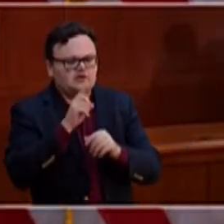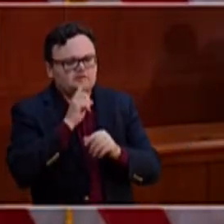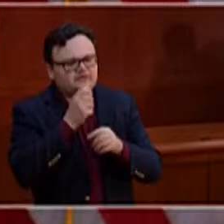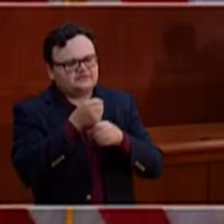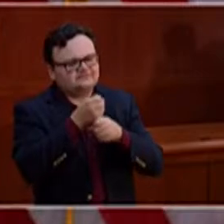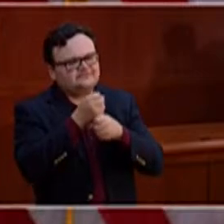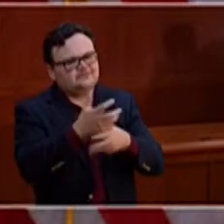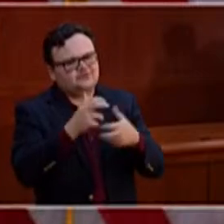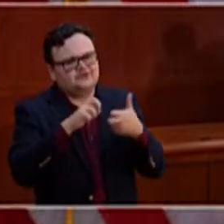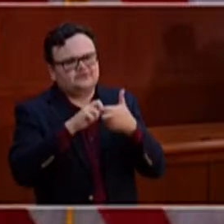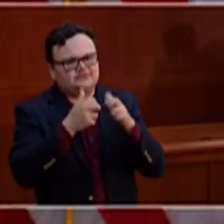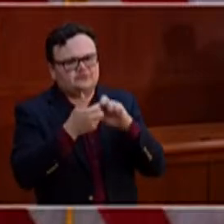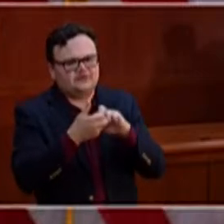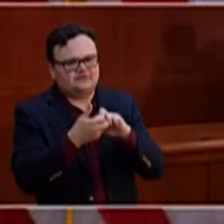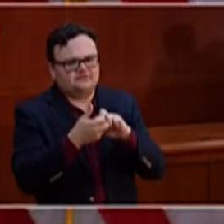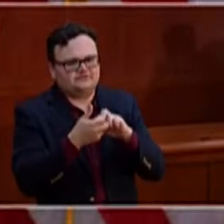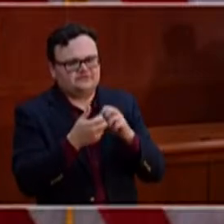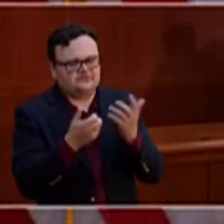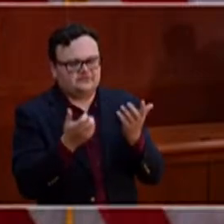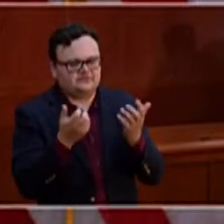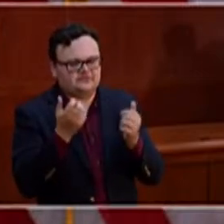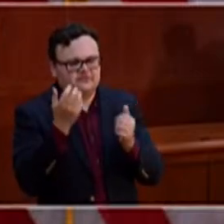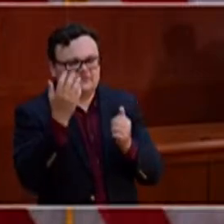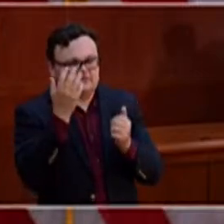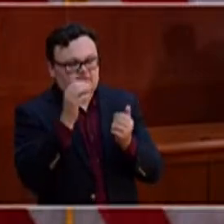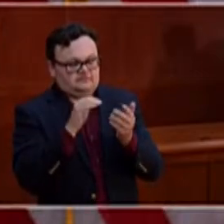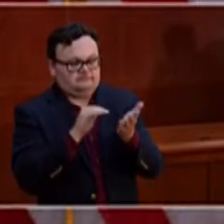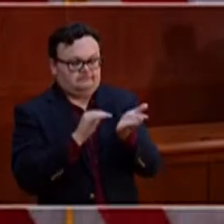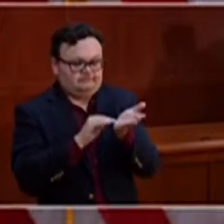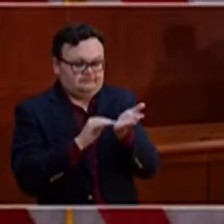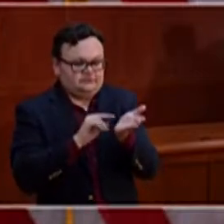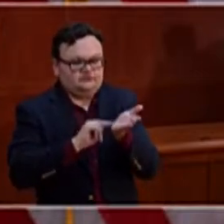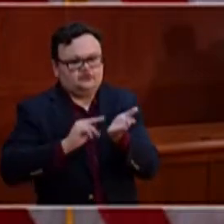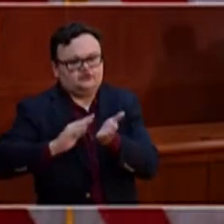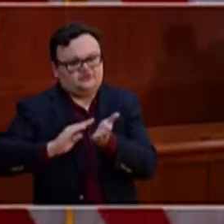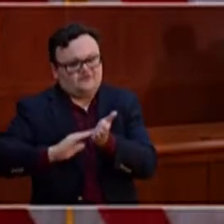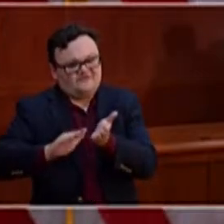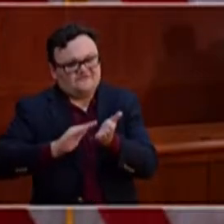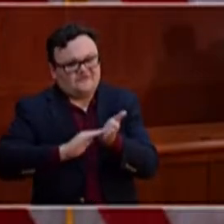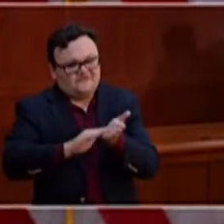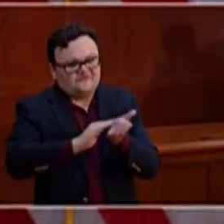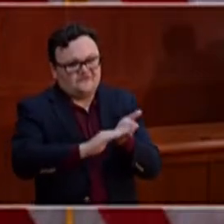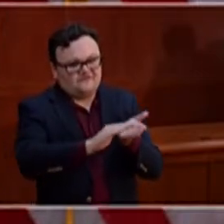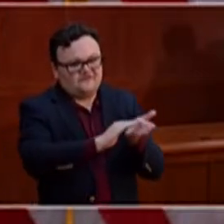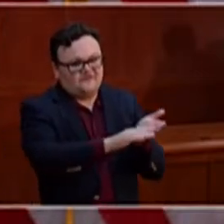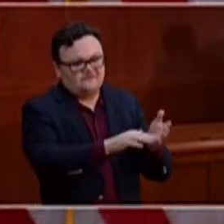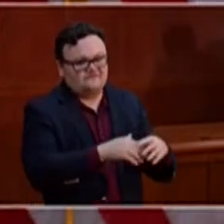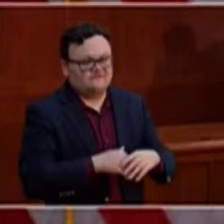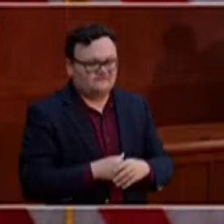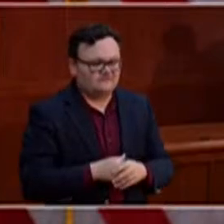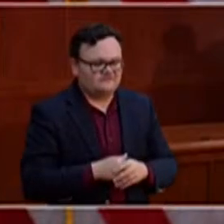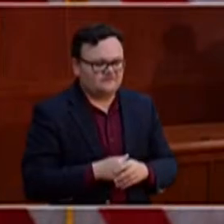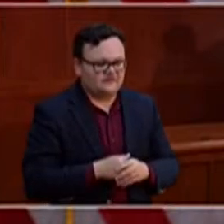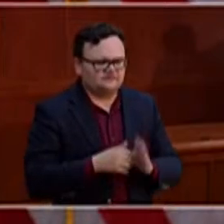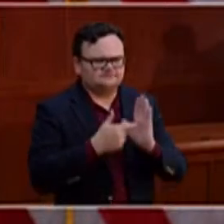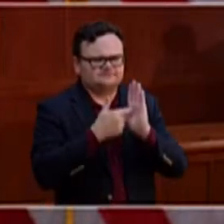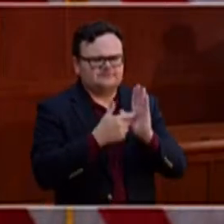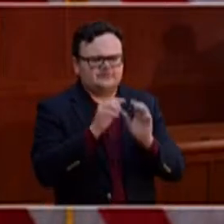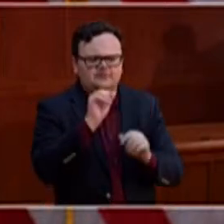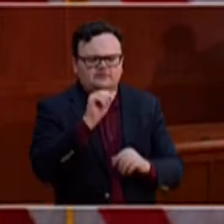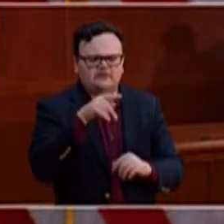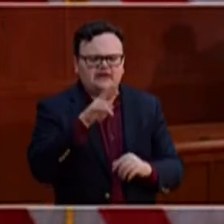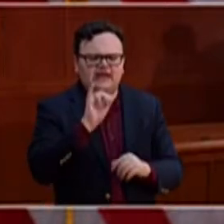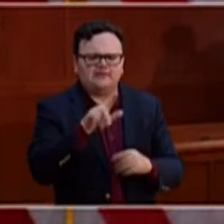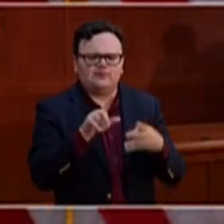of the staffs around the state to atrophy, because we had a situation. We got to the middle of April, and we had like almost half of